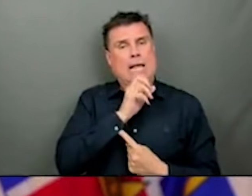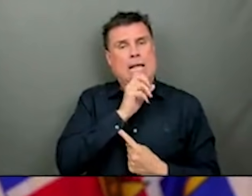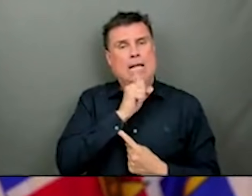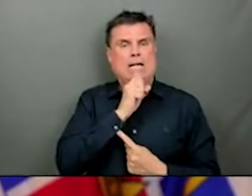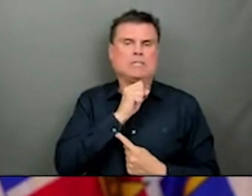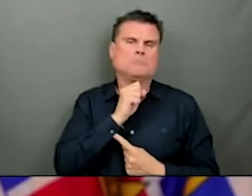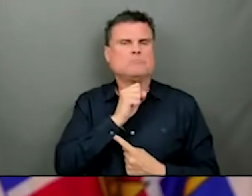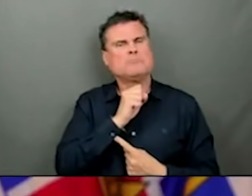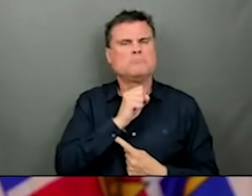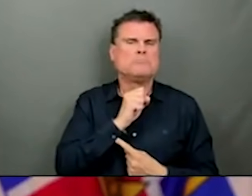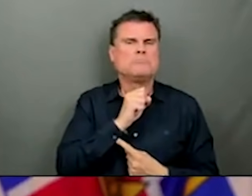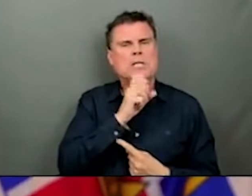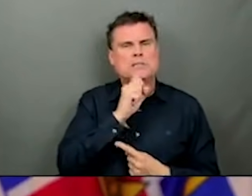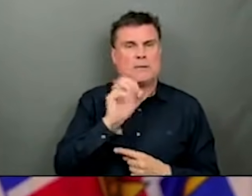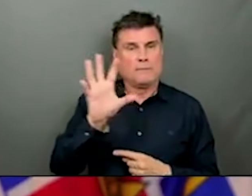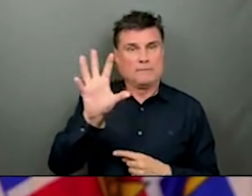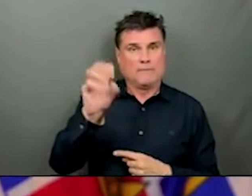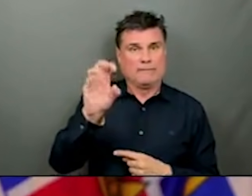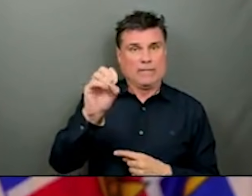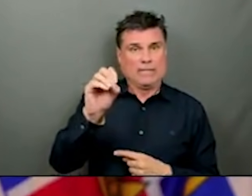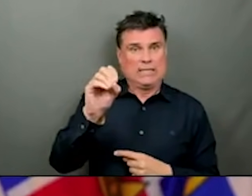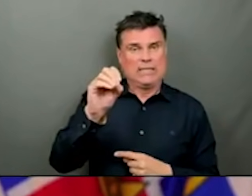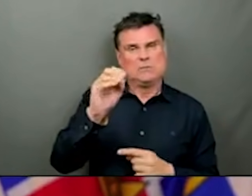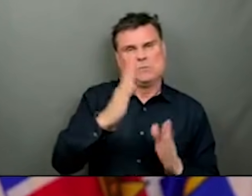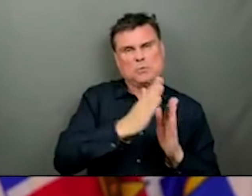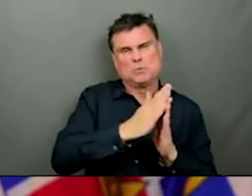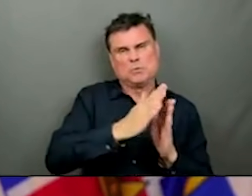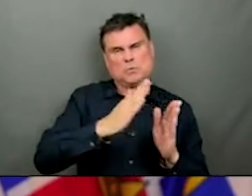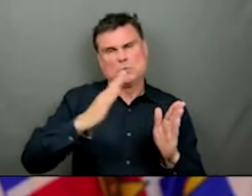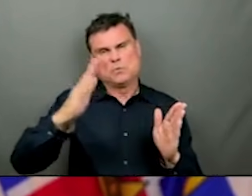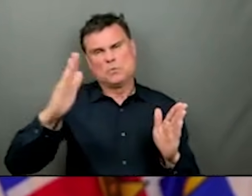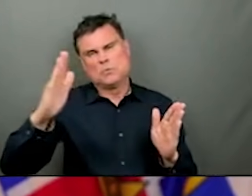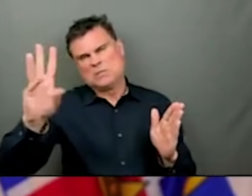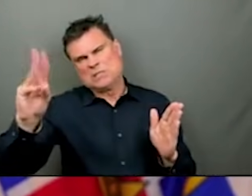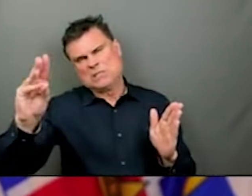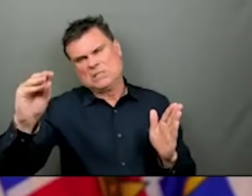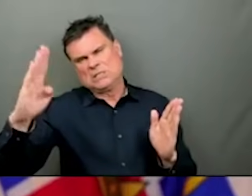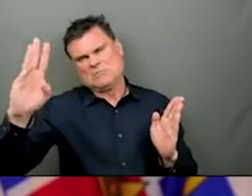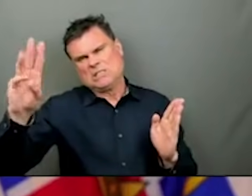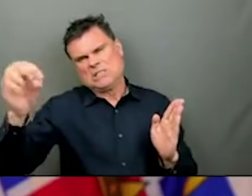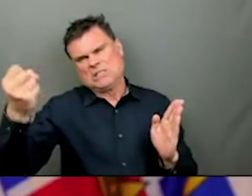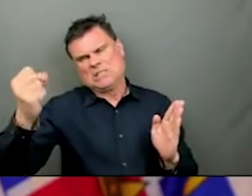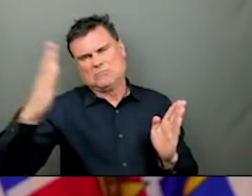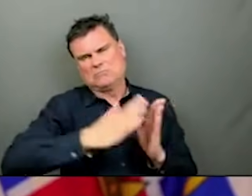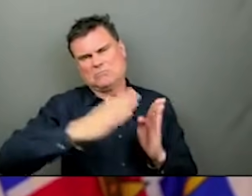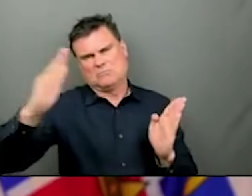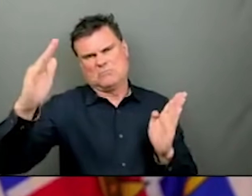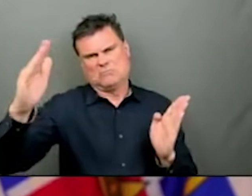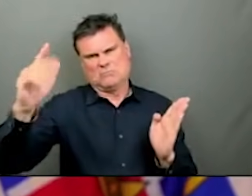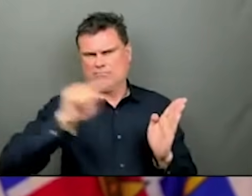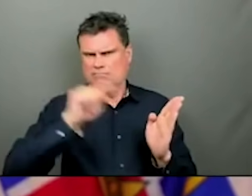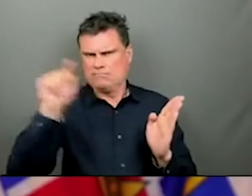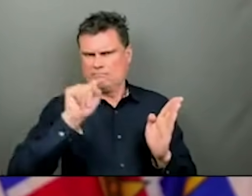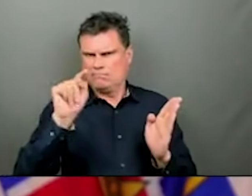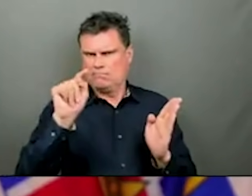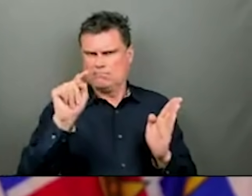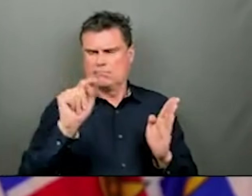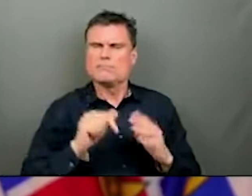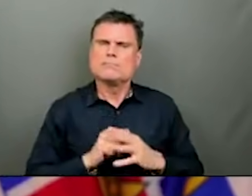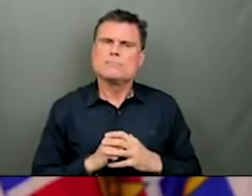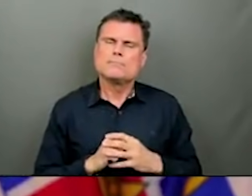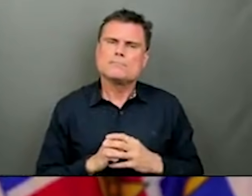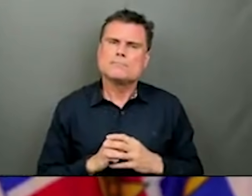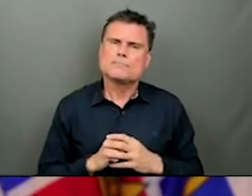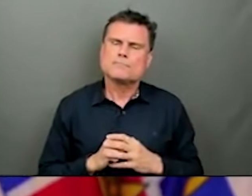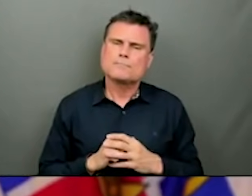vaccine rollout. Is it your right now we're being told we must take the